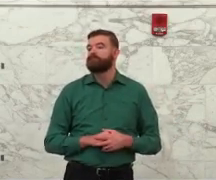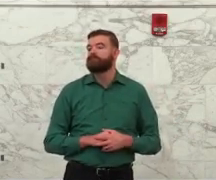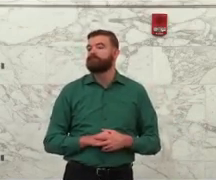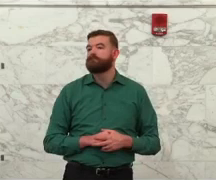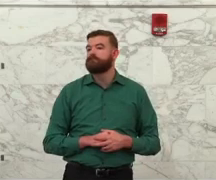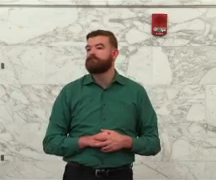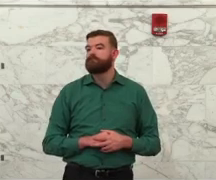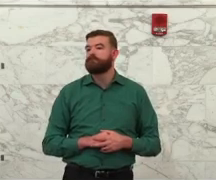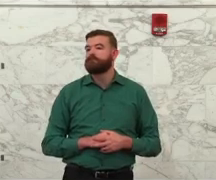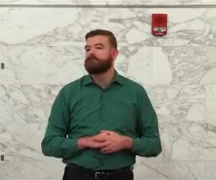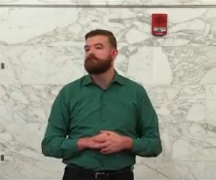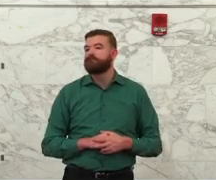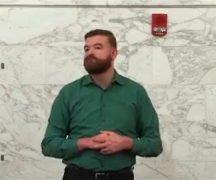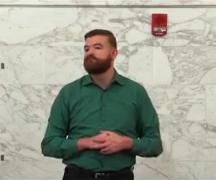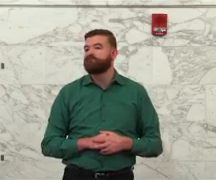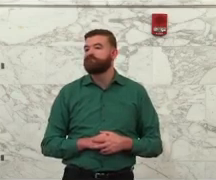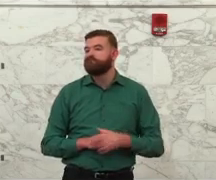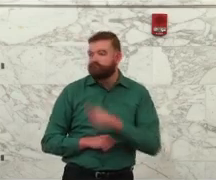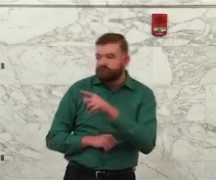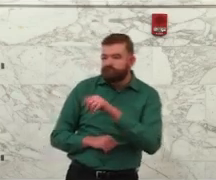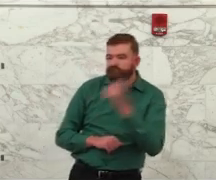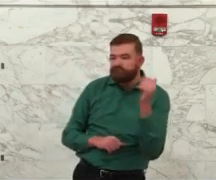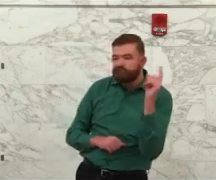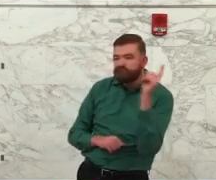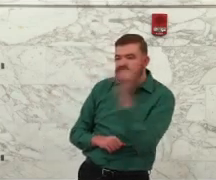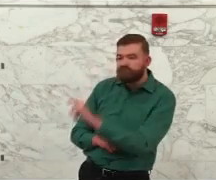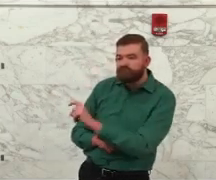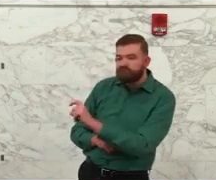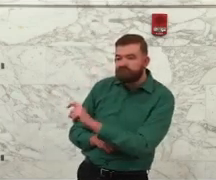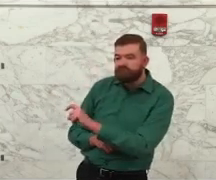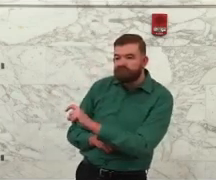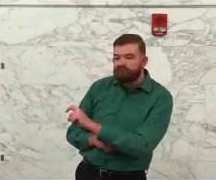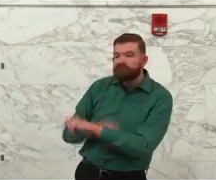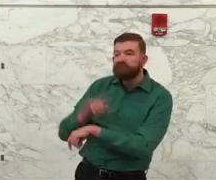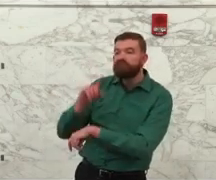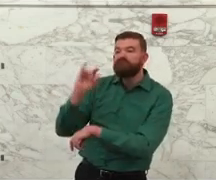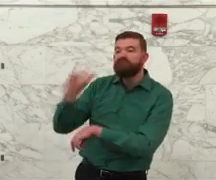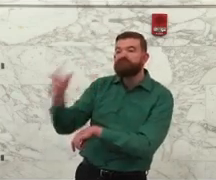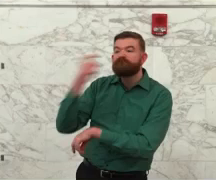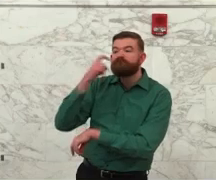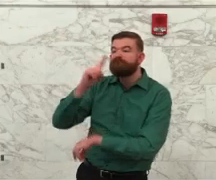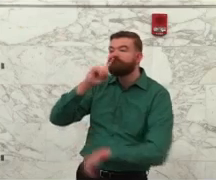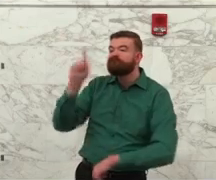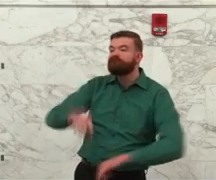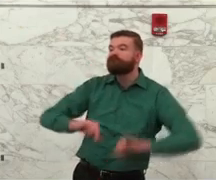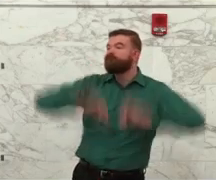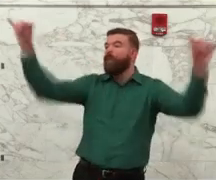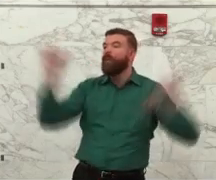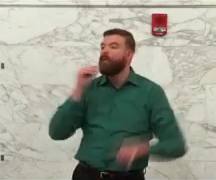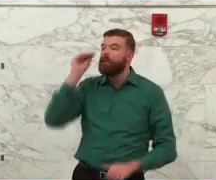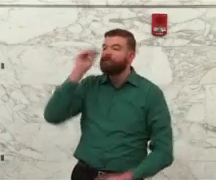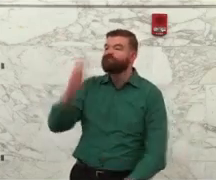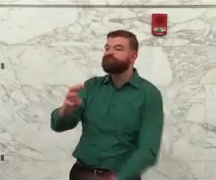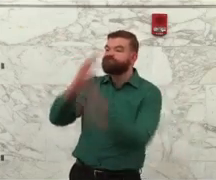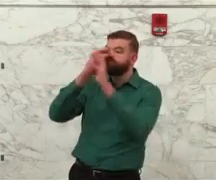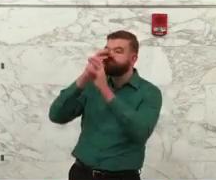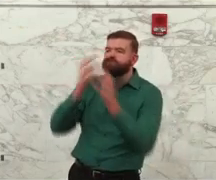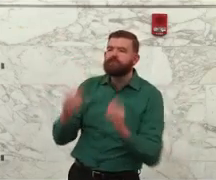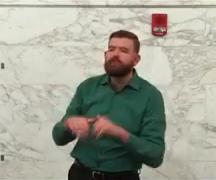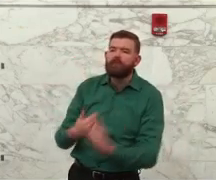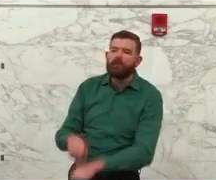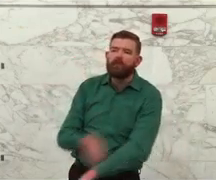restrictions will be in place? Are we talking many weeks, many months? And secondly to that, are there things you're going to be looking for